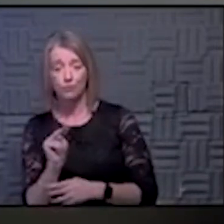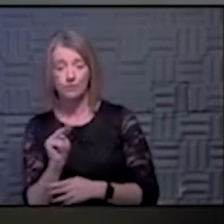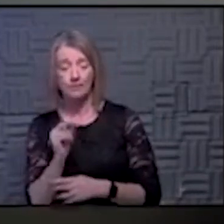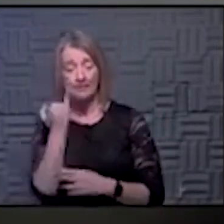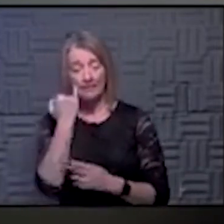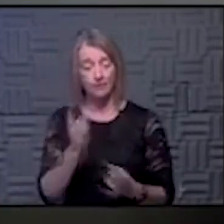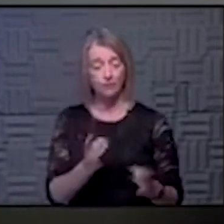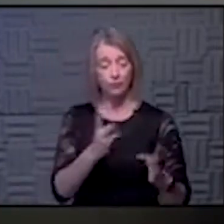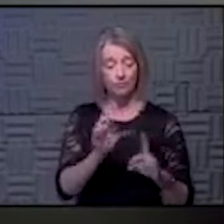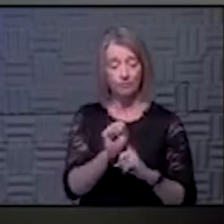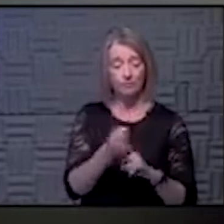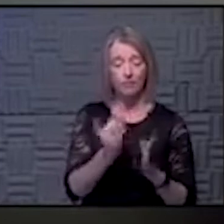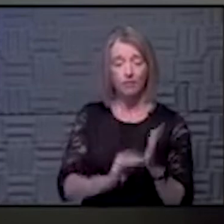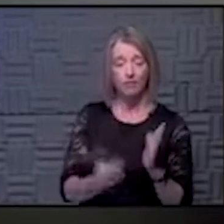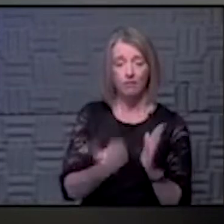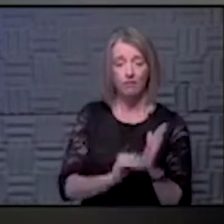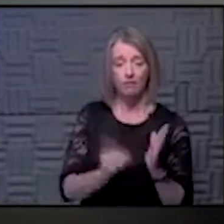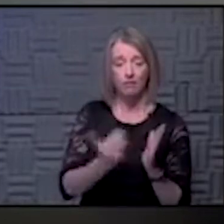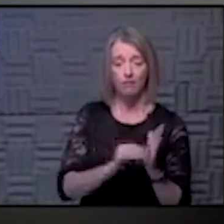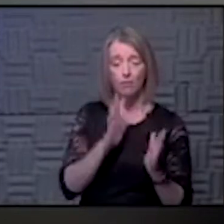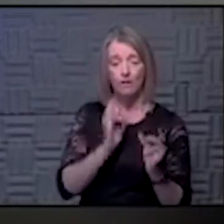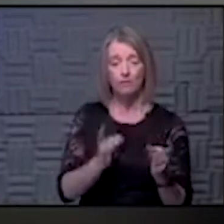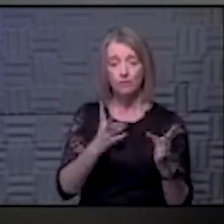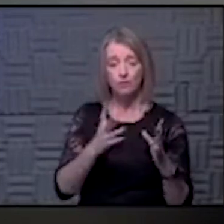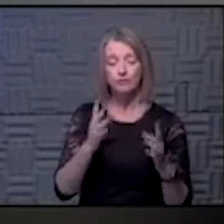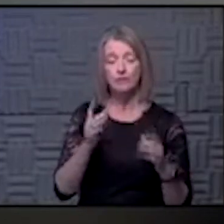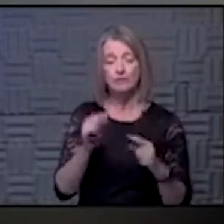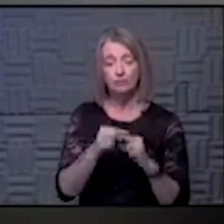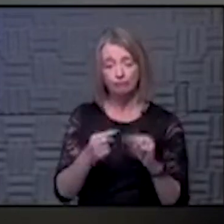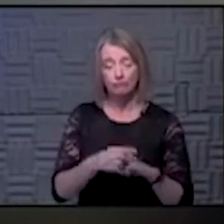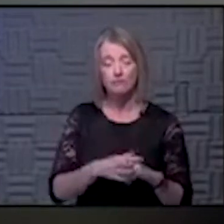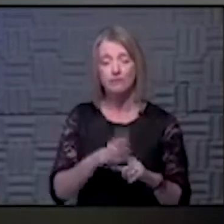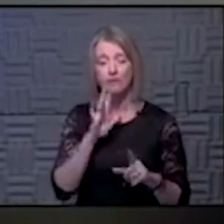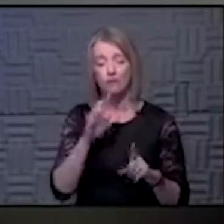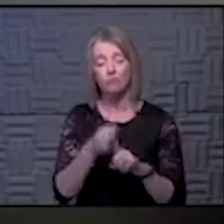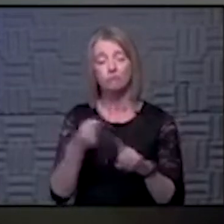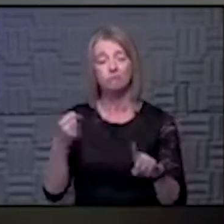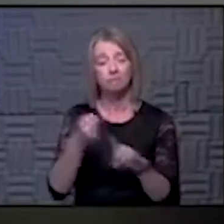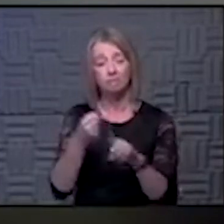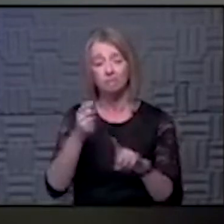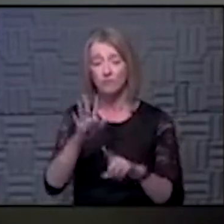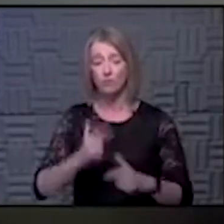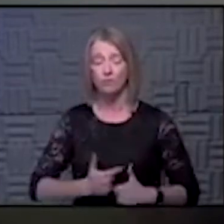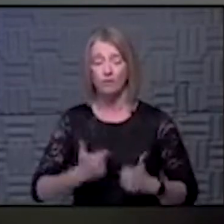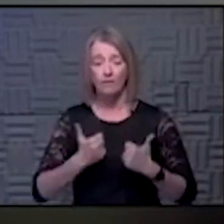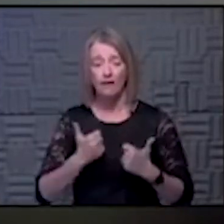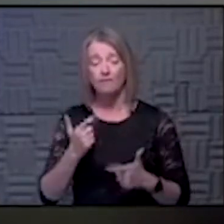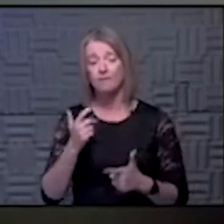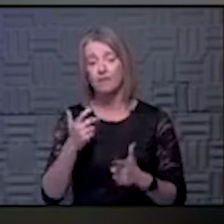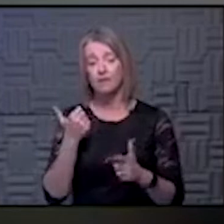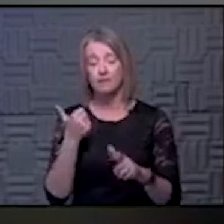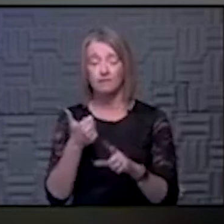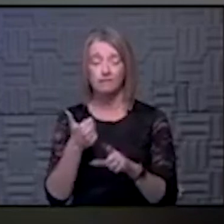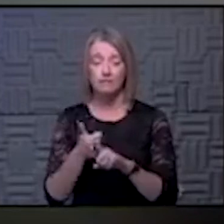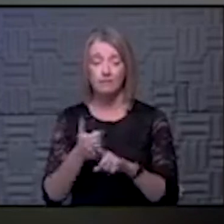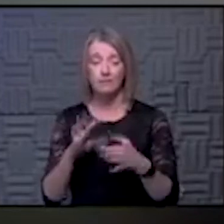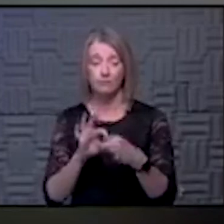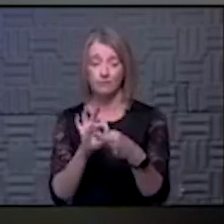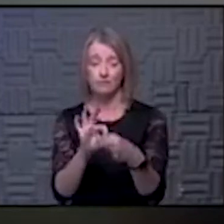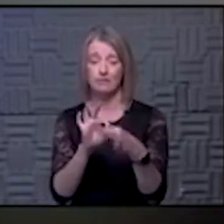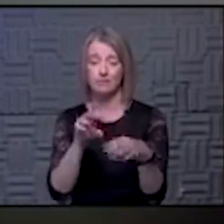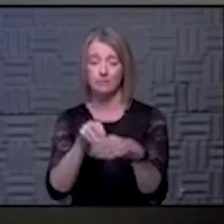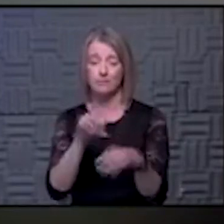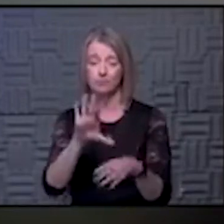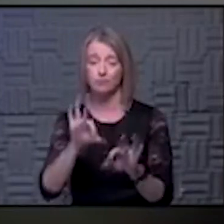traumatic situations over and over again, they're going to have a traumatic injury. And that impacts your life and it impacts the relationships in your life the same